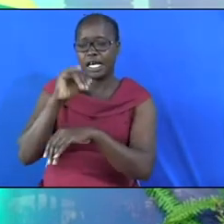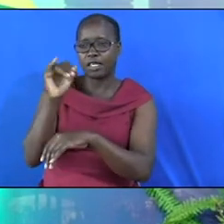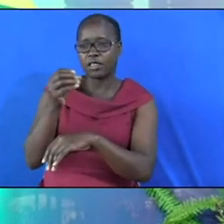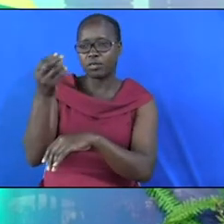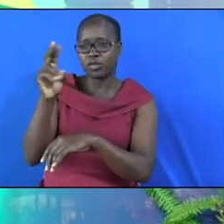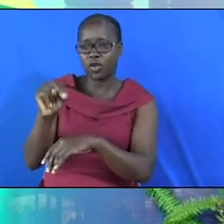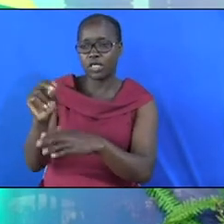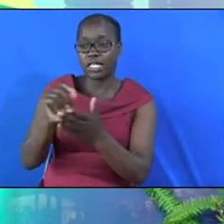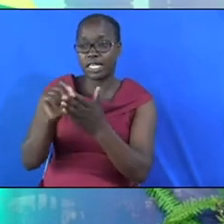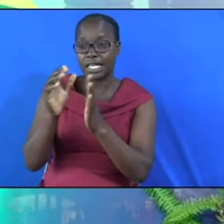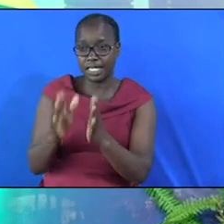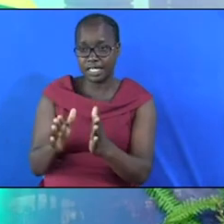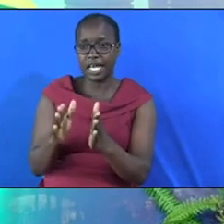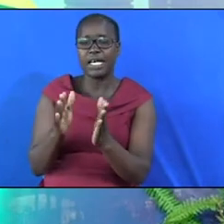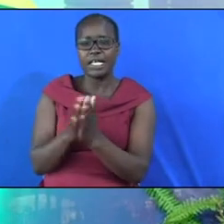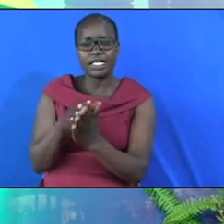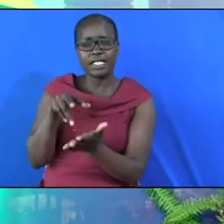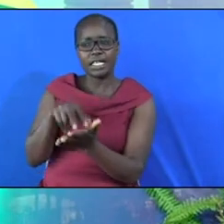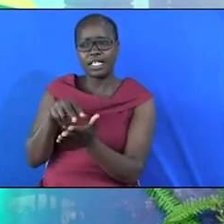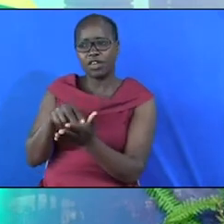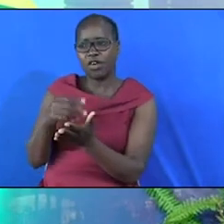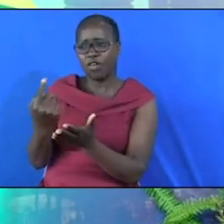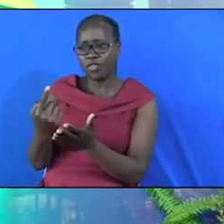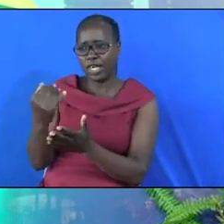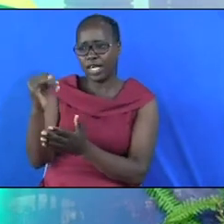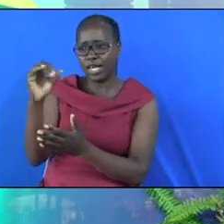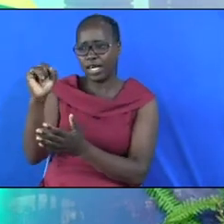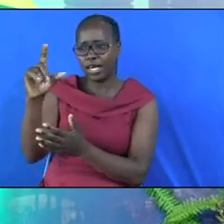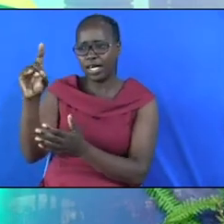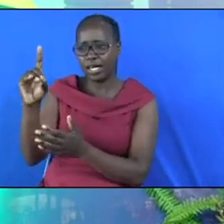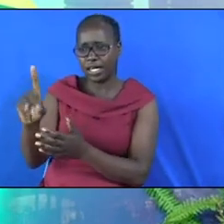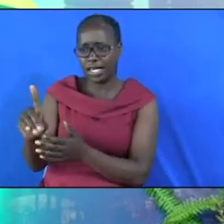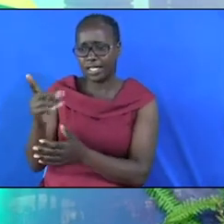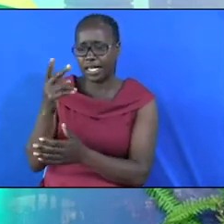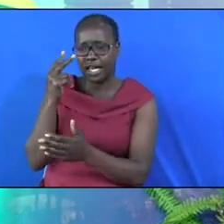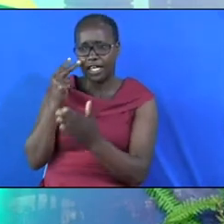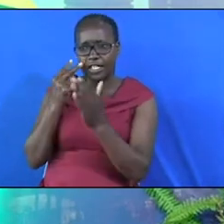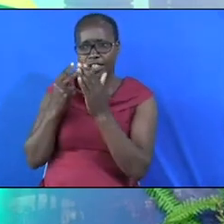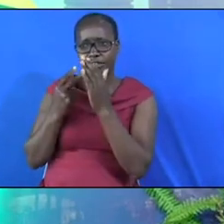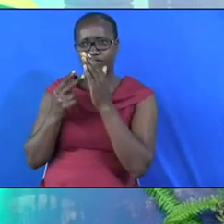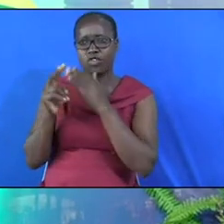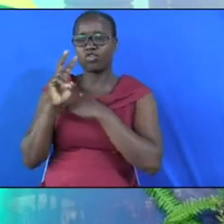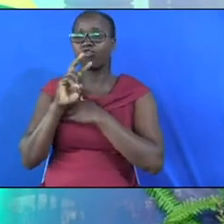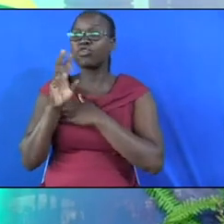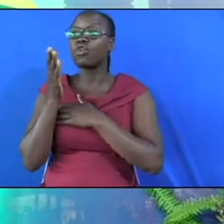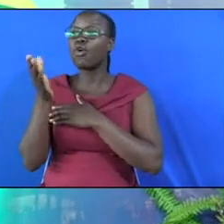the Revelator is standing on the Isle of Patmos, the vision that John saw,